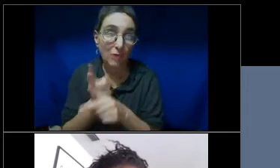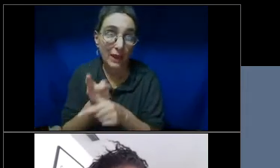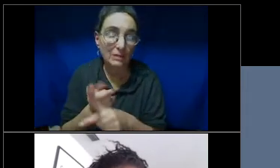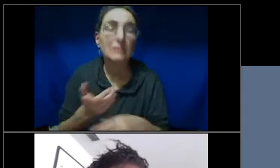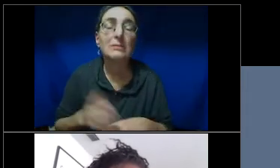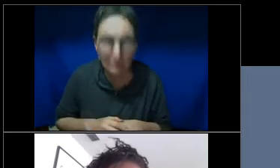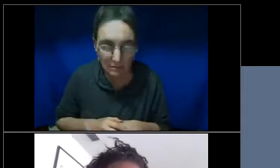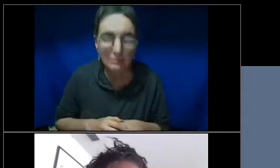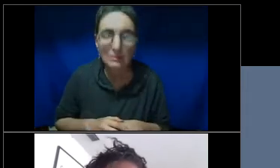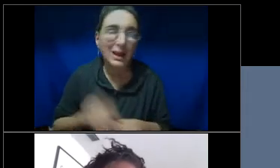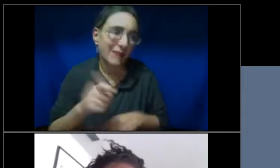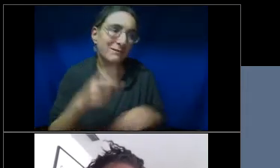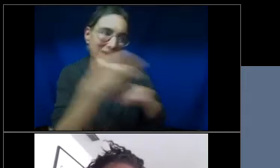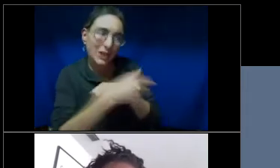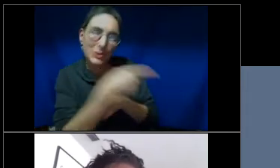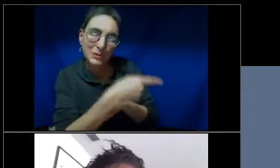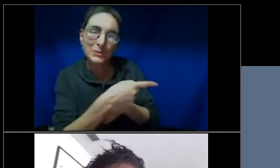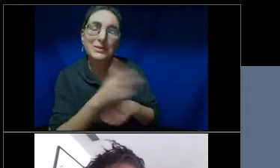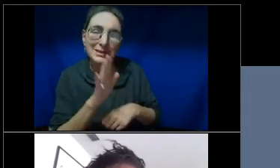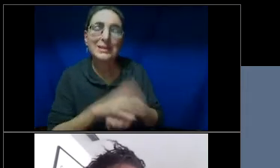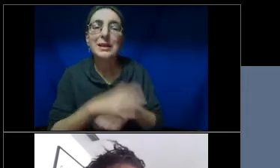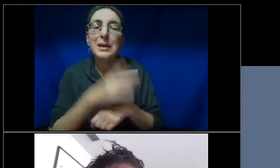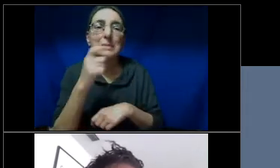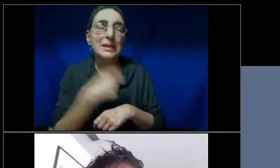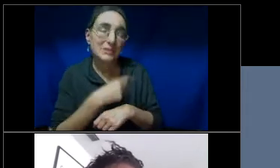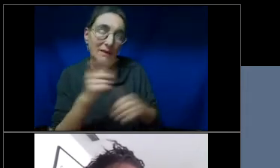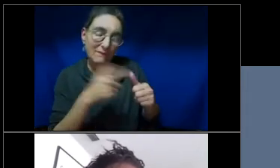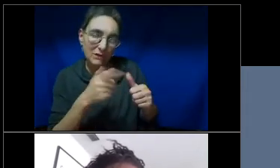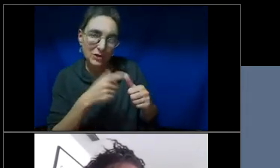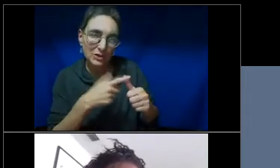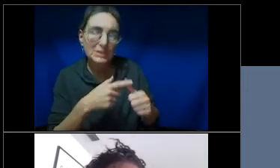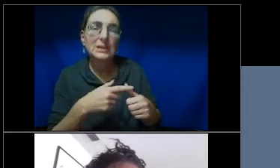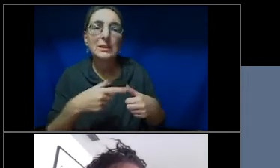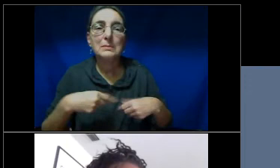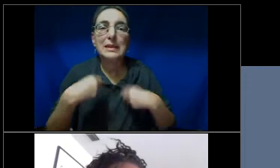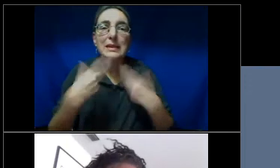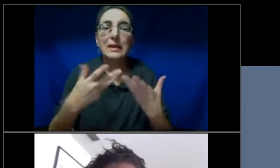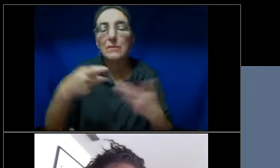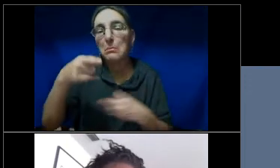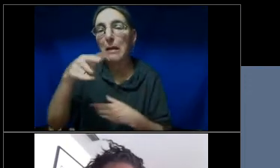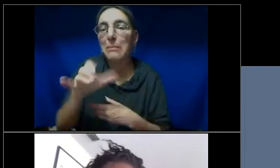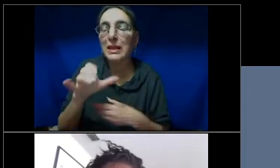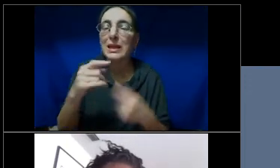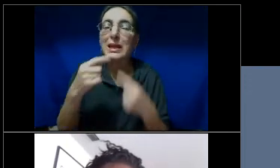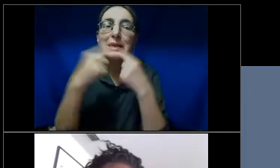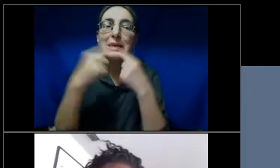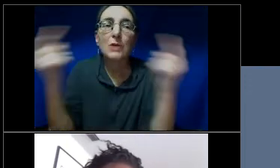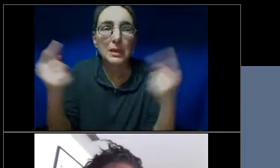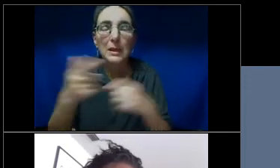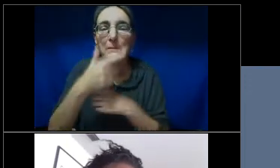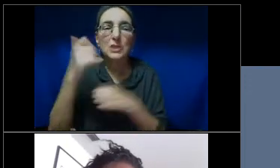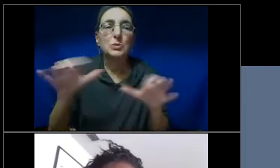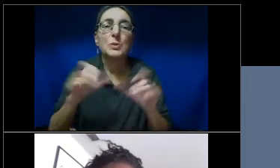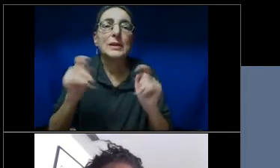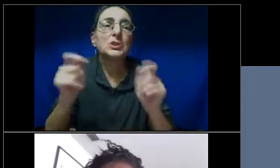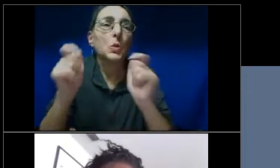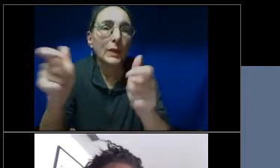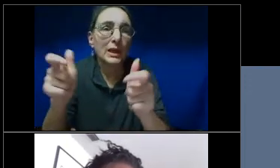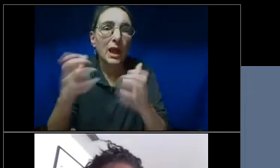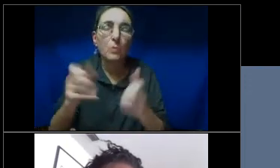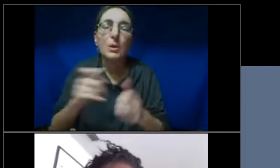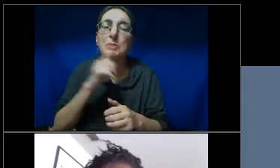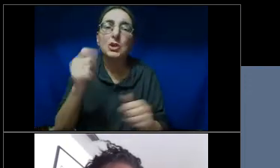to cut you there, because I want to let me give a public announcement. Because we're doing this so quick, I want to make sure every word is heard. So if